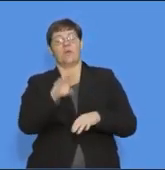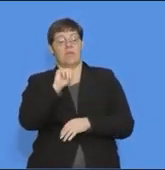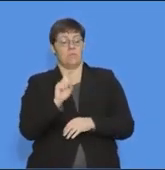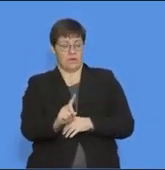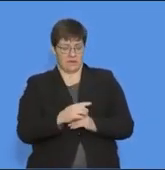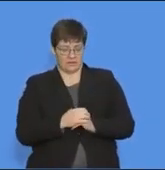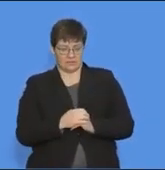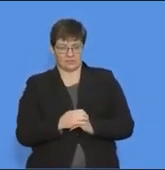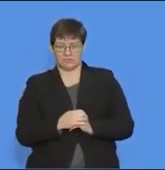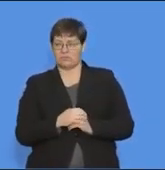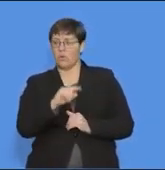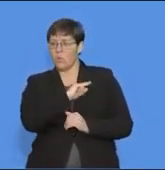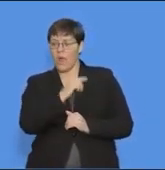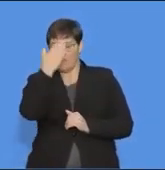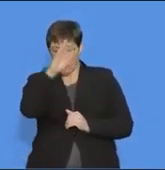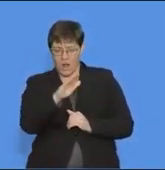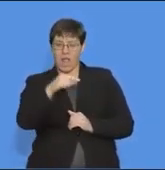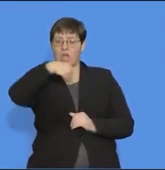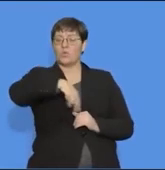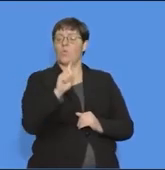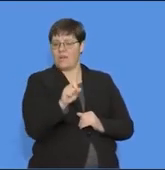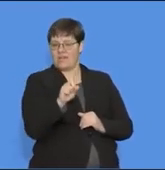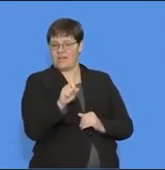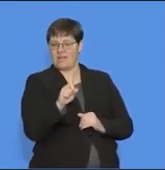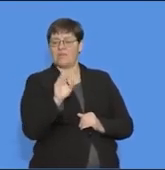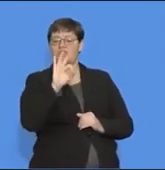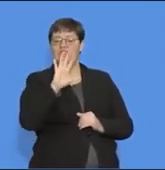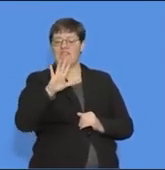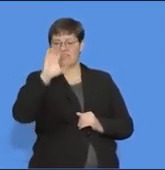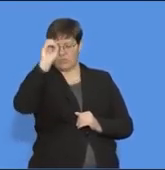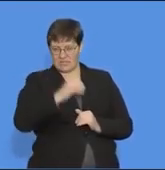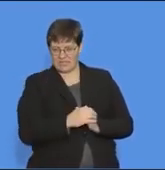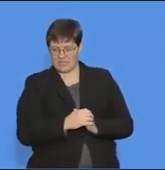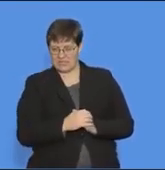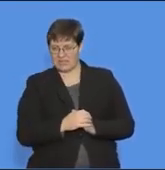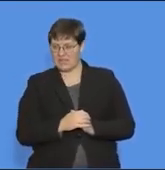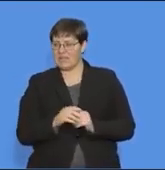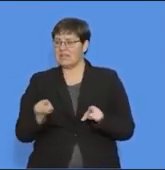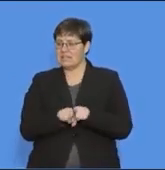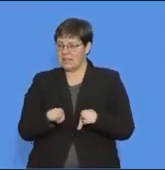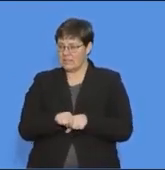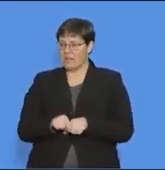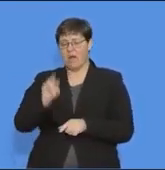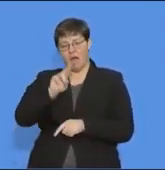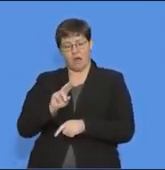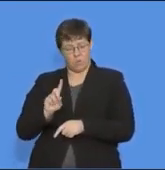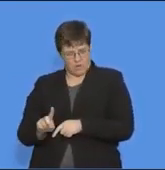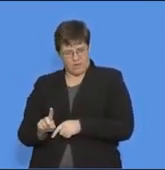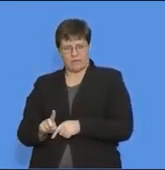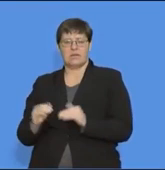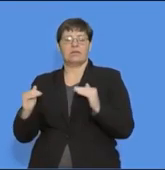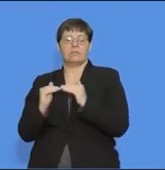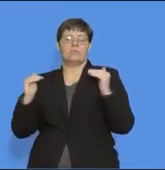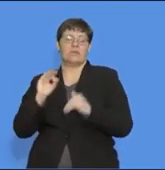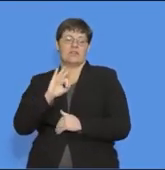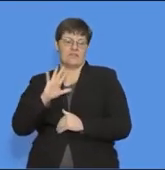of M1, right? Because I know what Q1 is, which was 35. It also makes R1 to